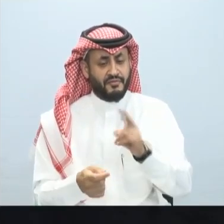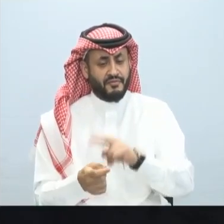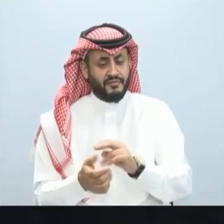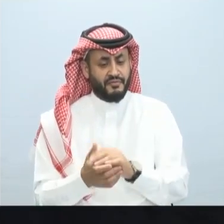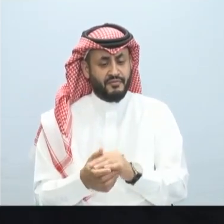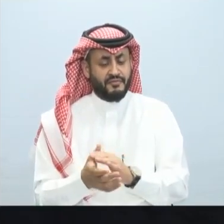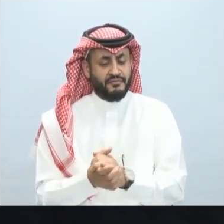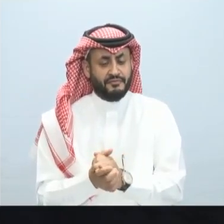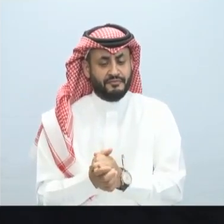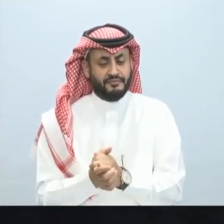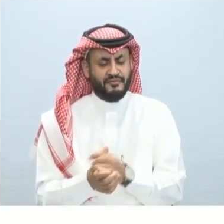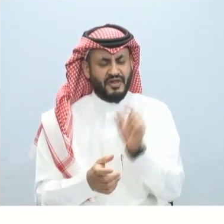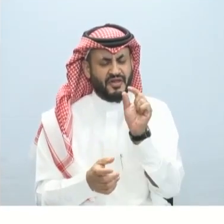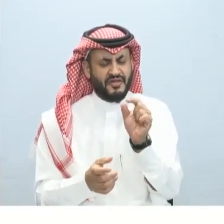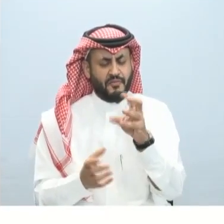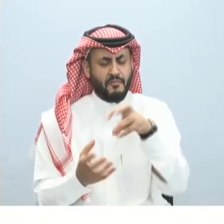dwarf planet.